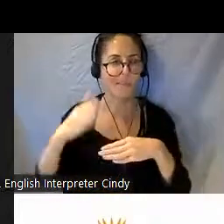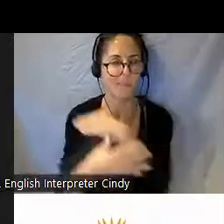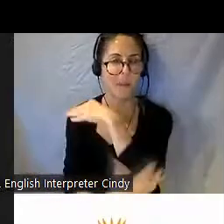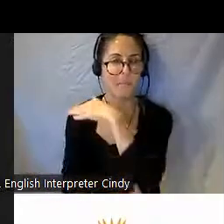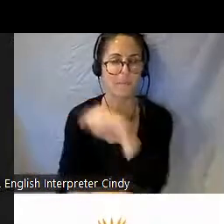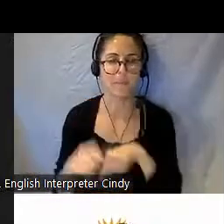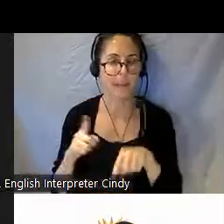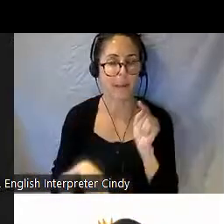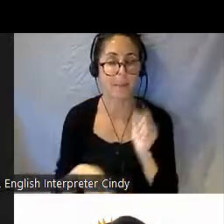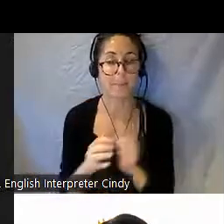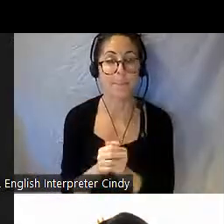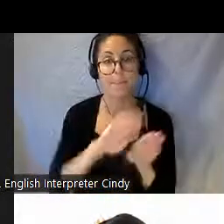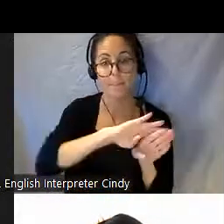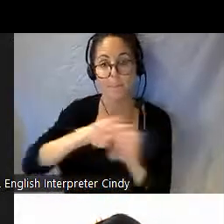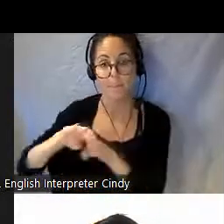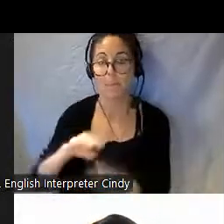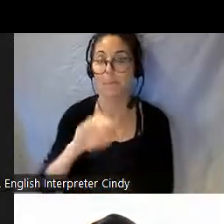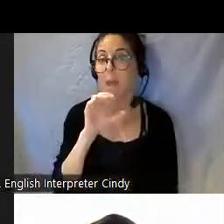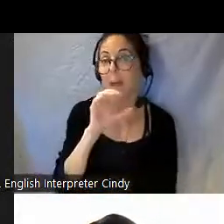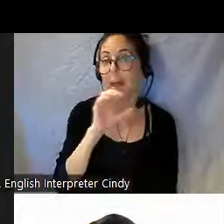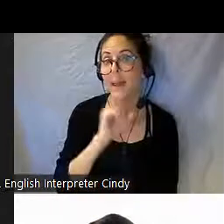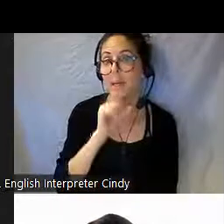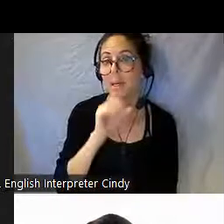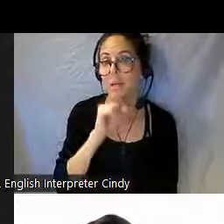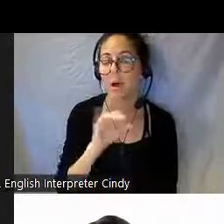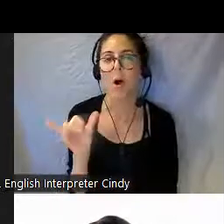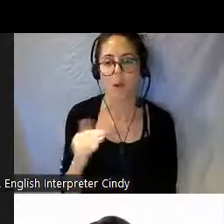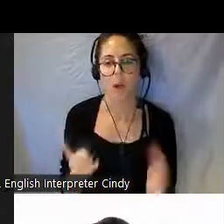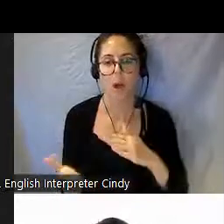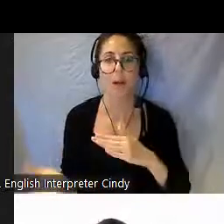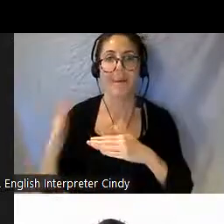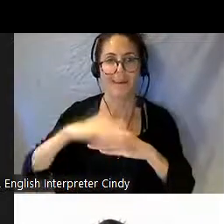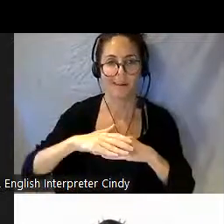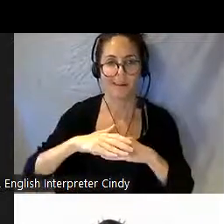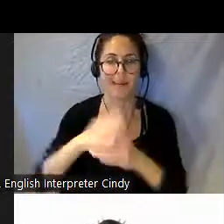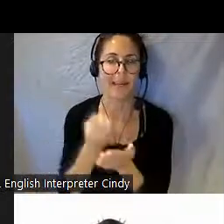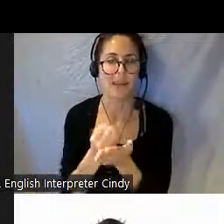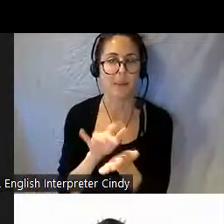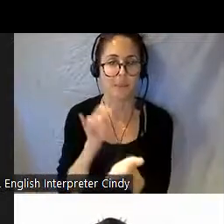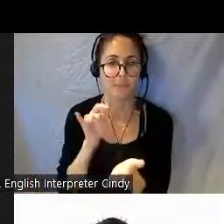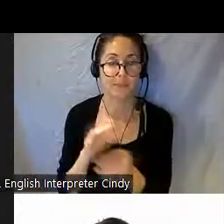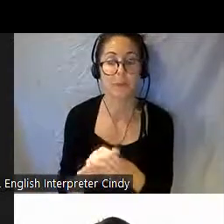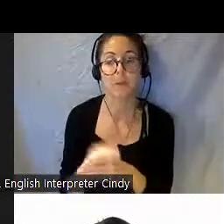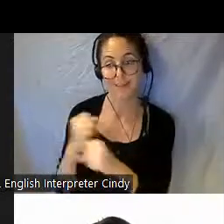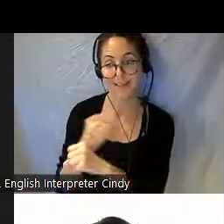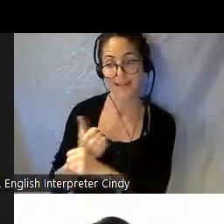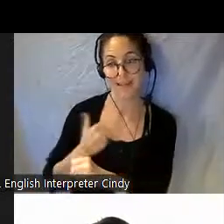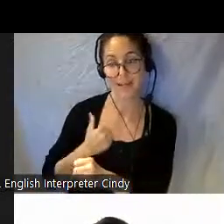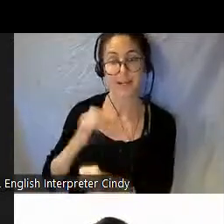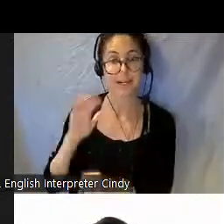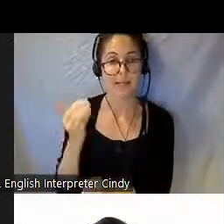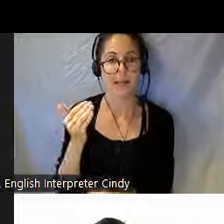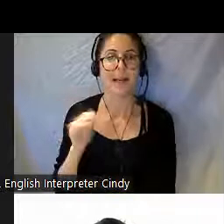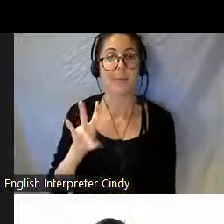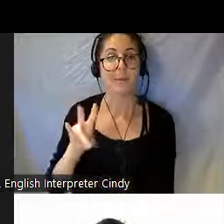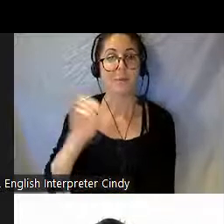Now, looking at age, it can further shape economic abuse. According to statistics from Canada, approximately 7%